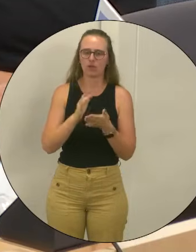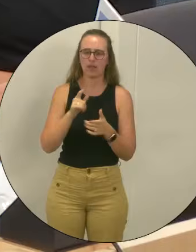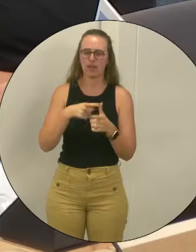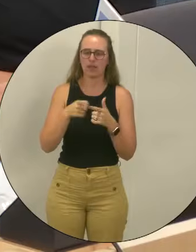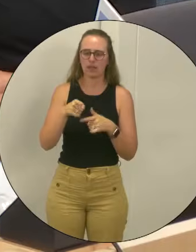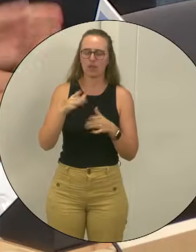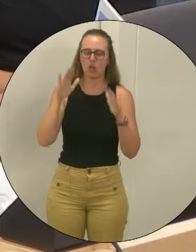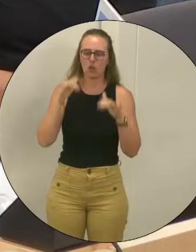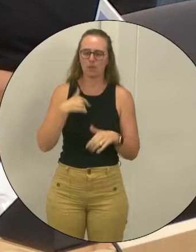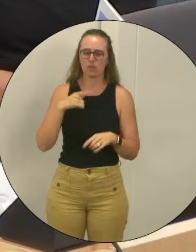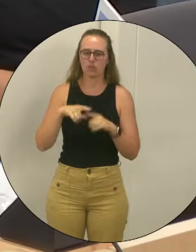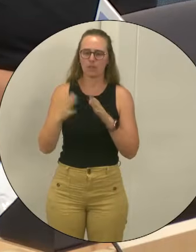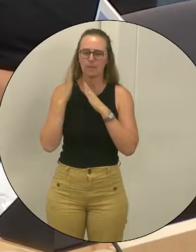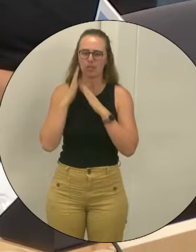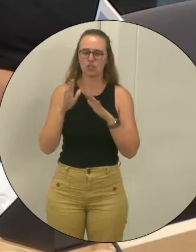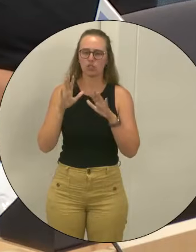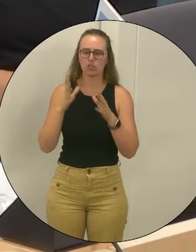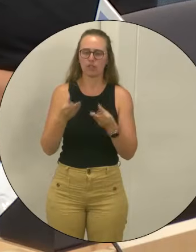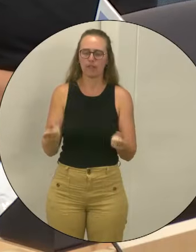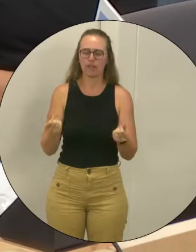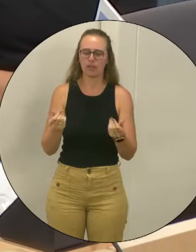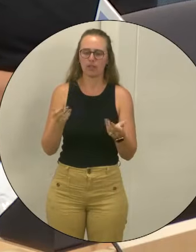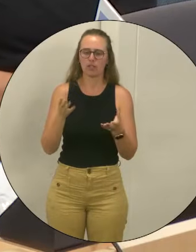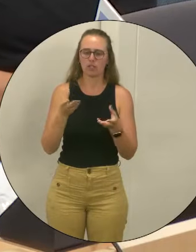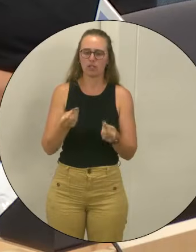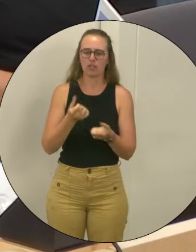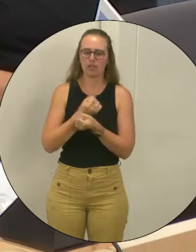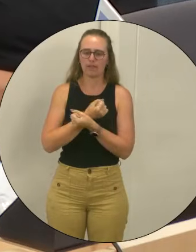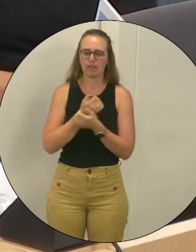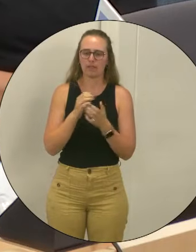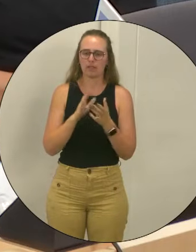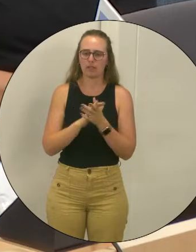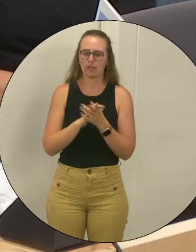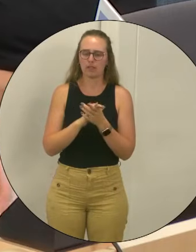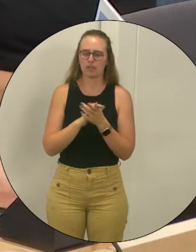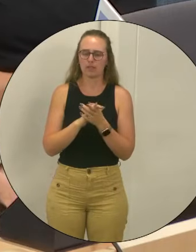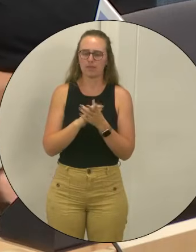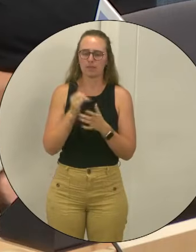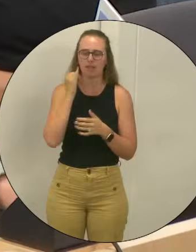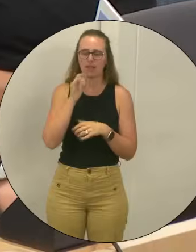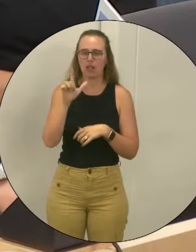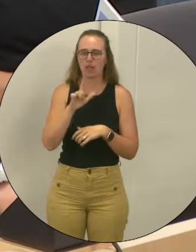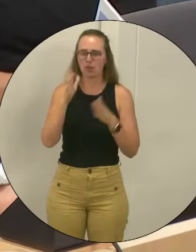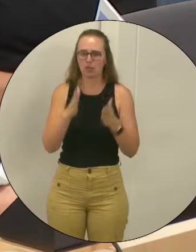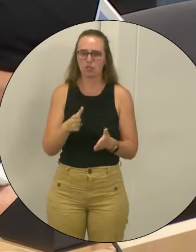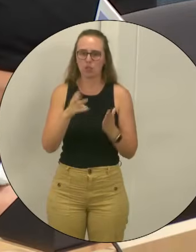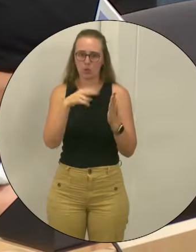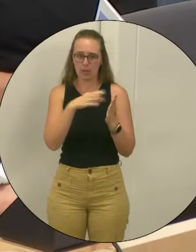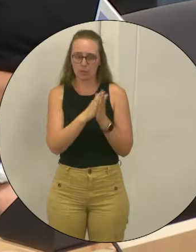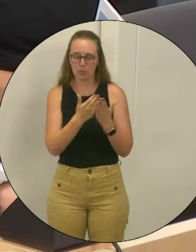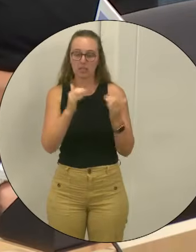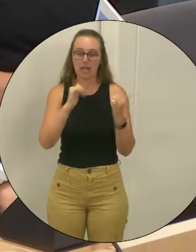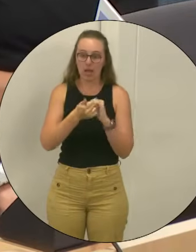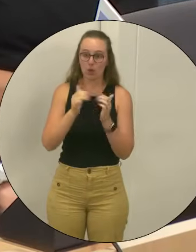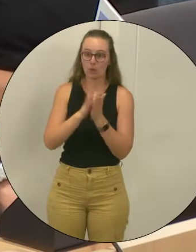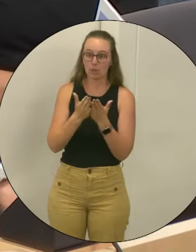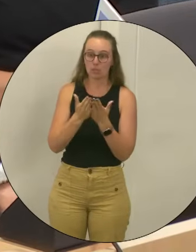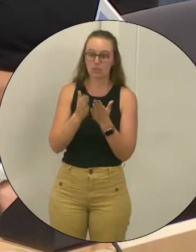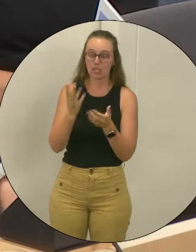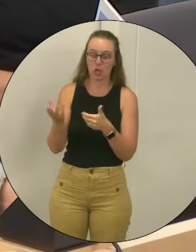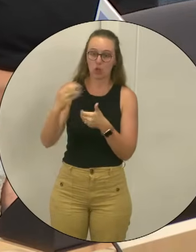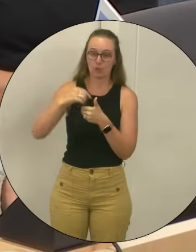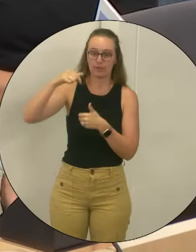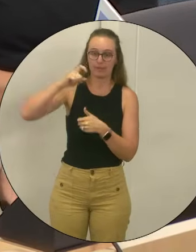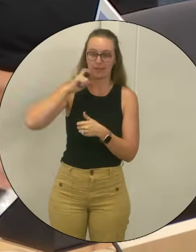lowered me to the bed, gently, delicately, lovingly. If librarians are vetting books, then how are books that include